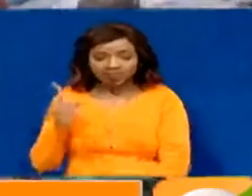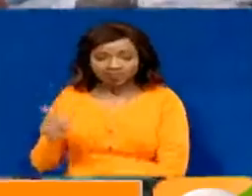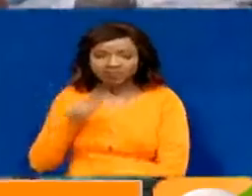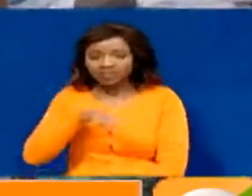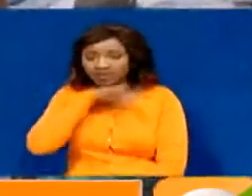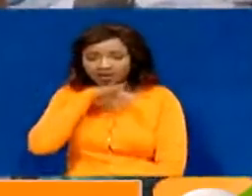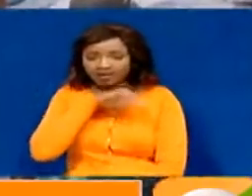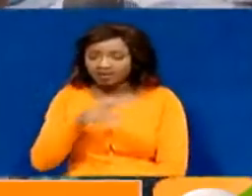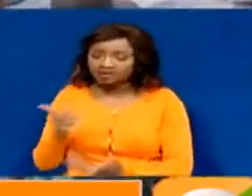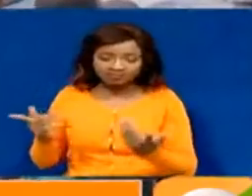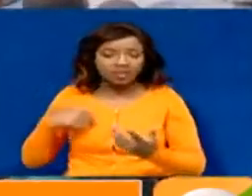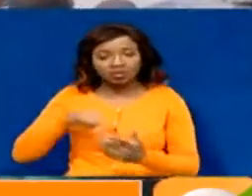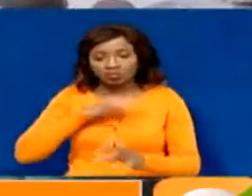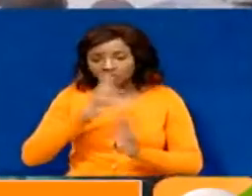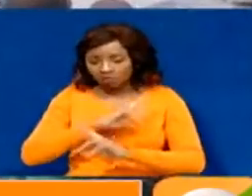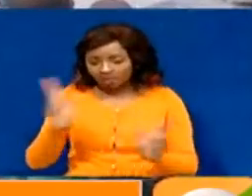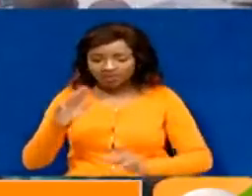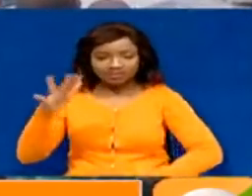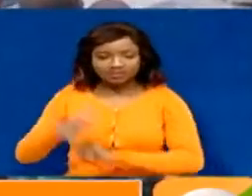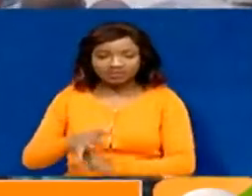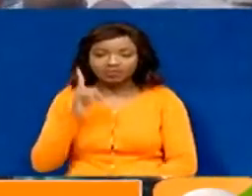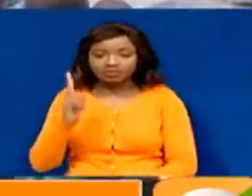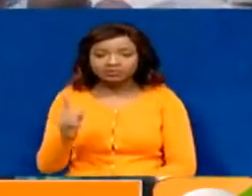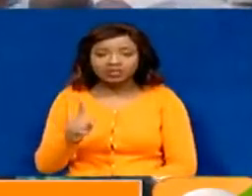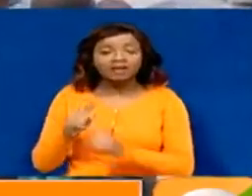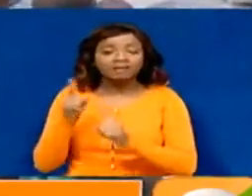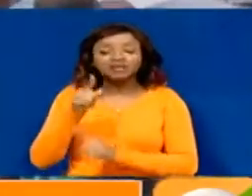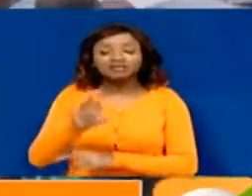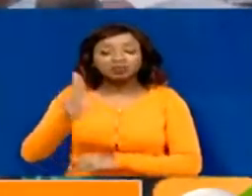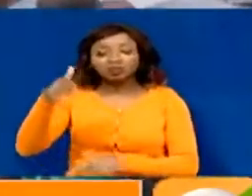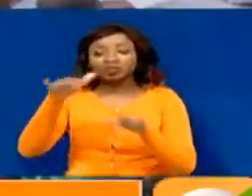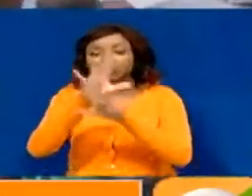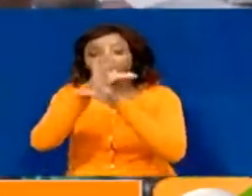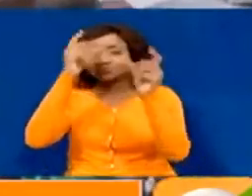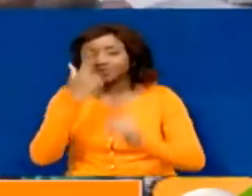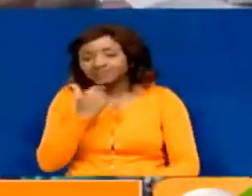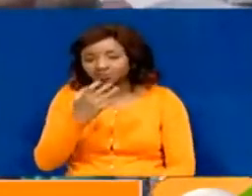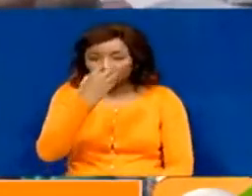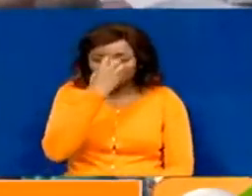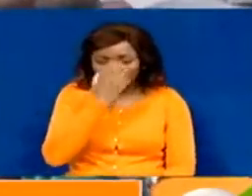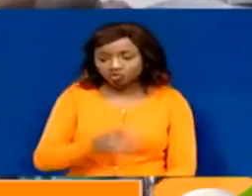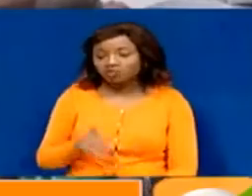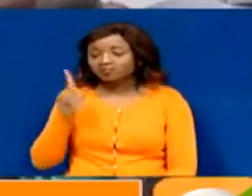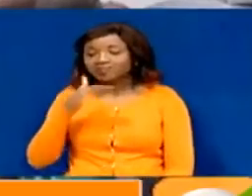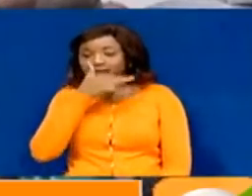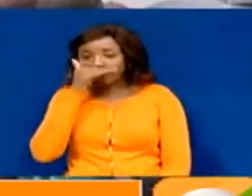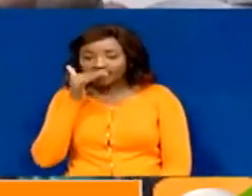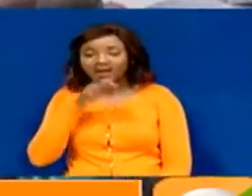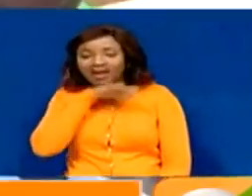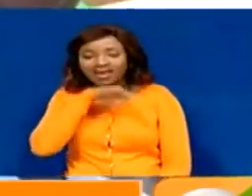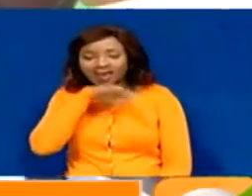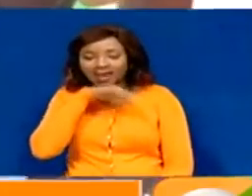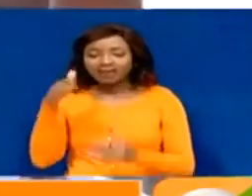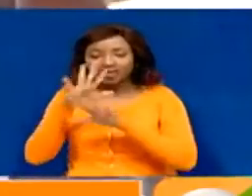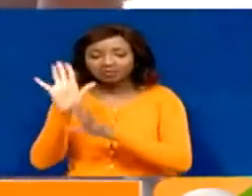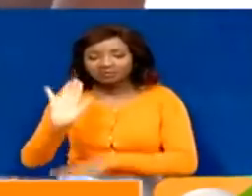Raila, sisi wote tuliunga mkono. Na rais naibu wake ni William Ruto. Raila mtu ambaye alikuwa chini wake alikuwa Musalia